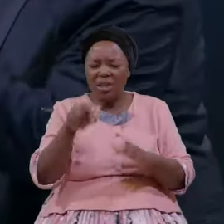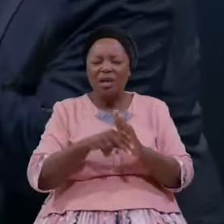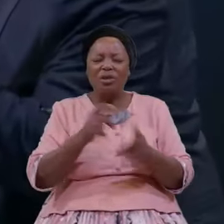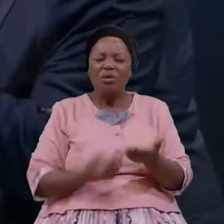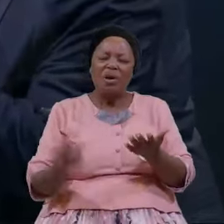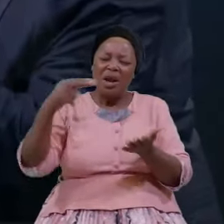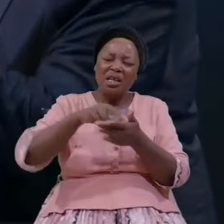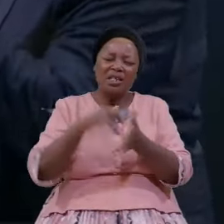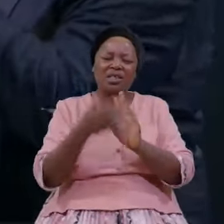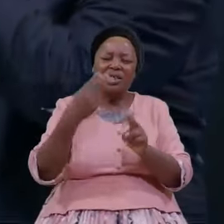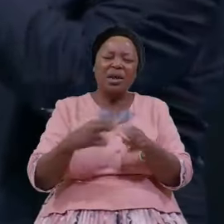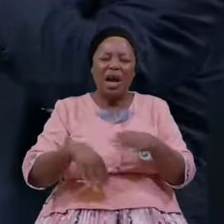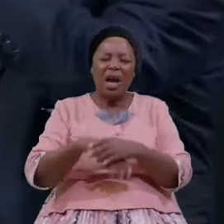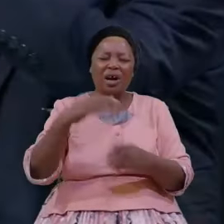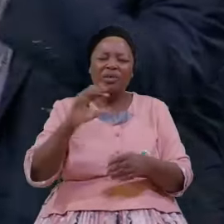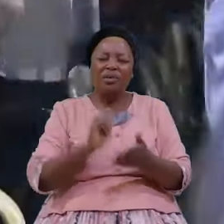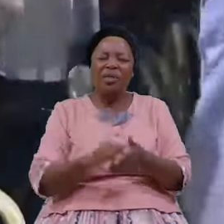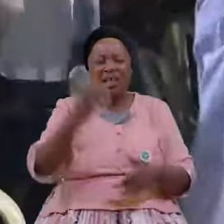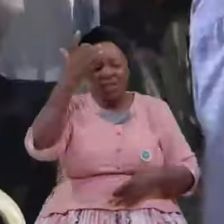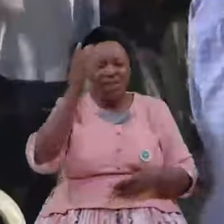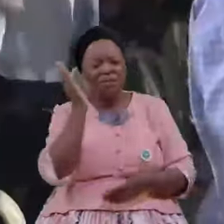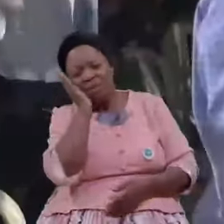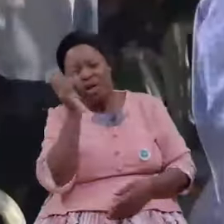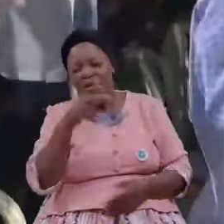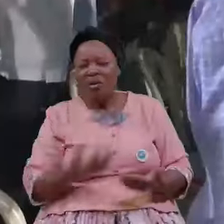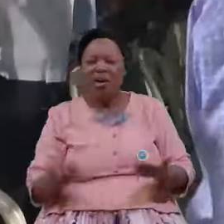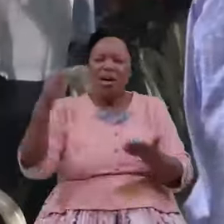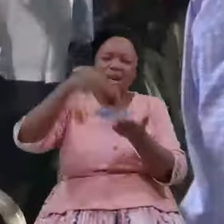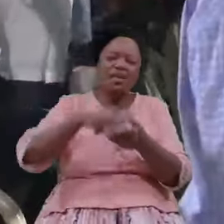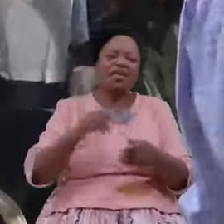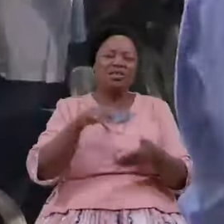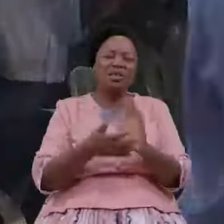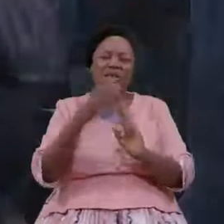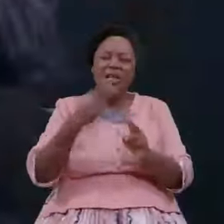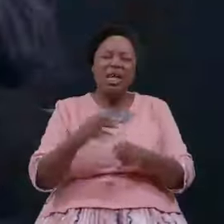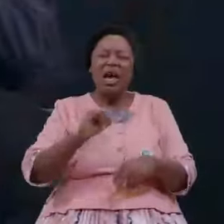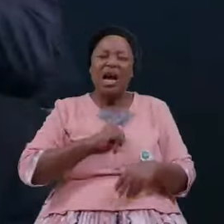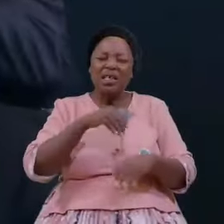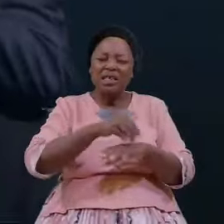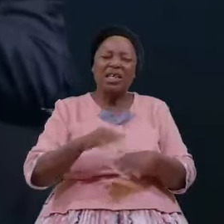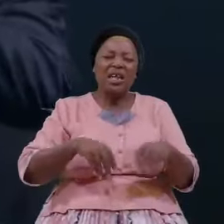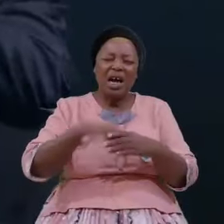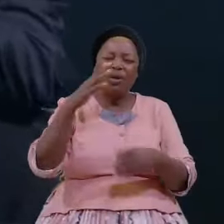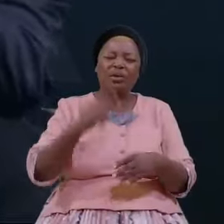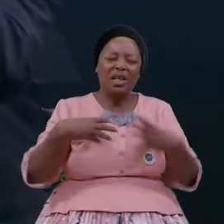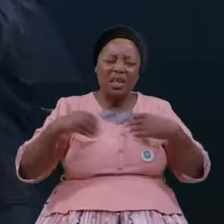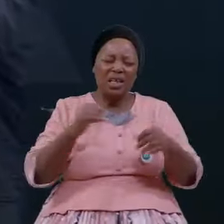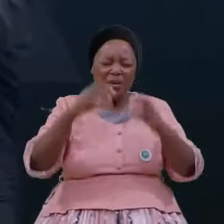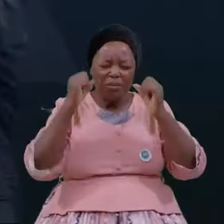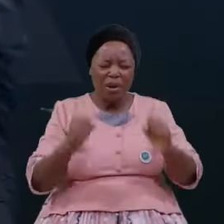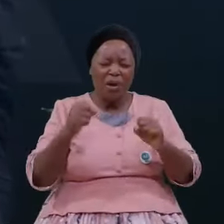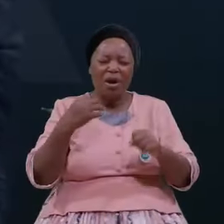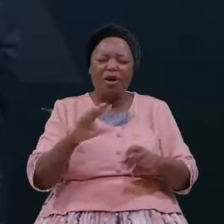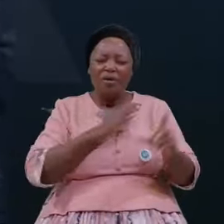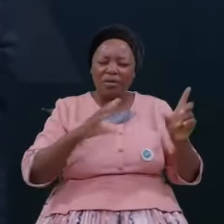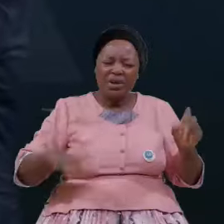that sick bed, you rise up. I send forth the healing power of Christ unto